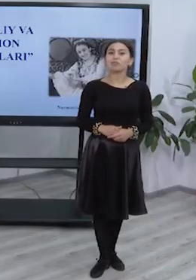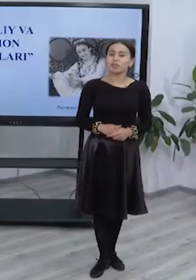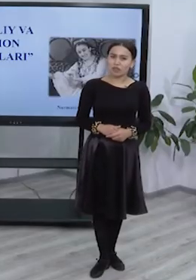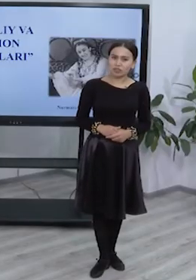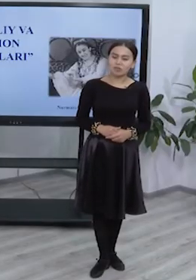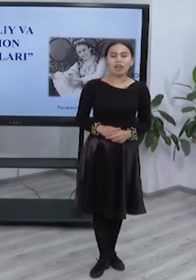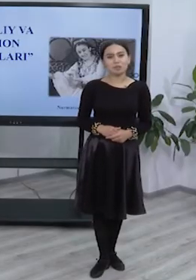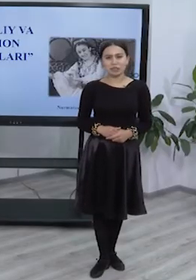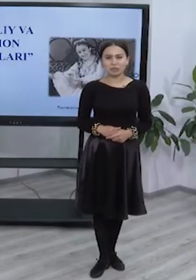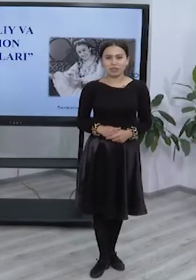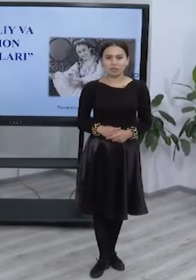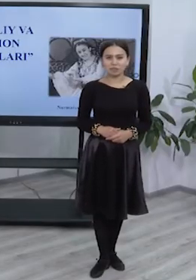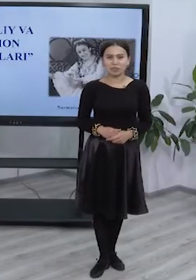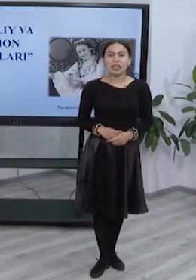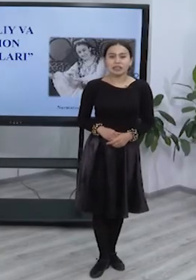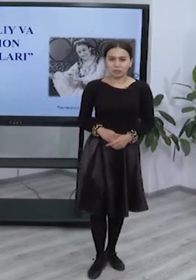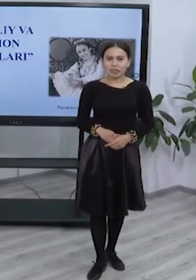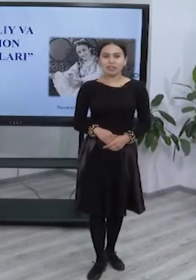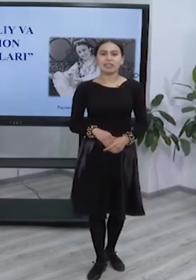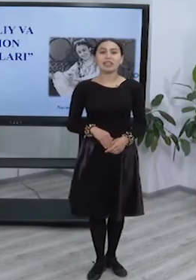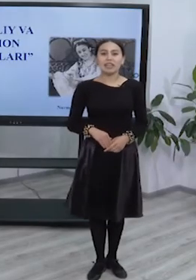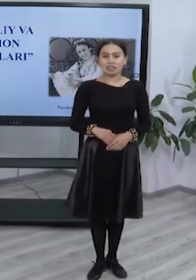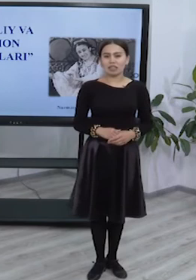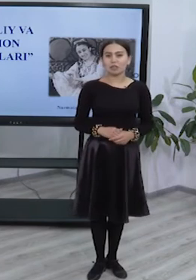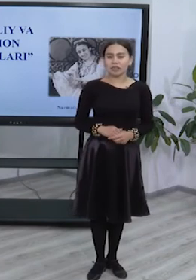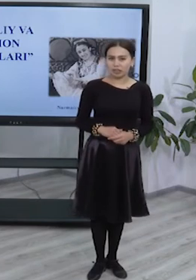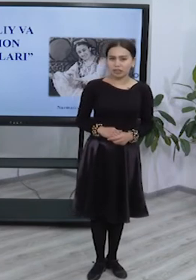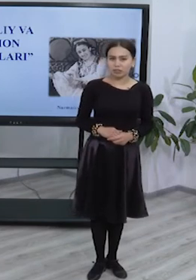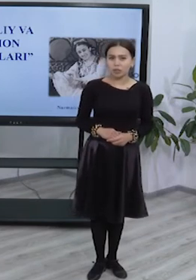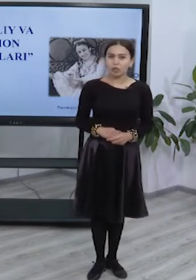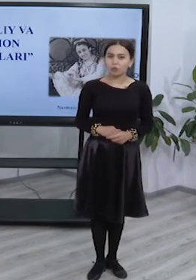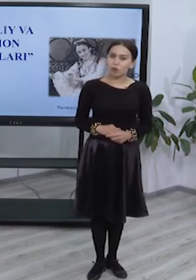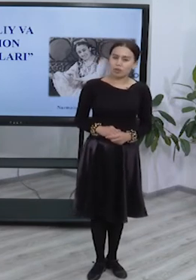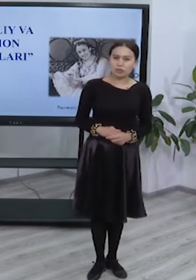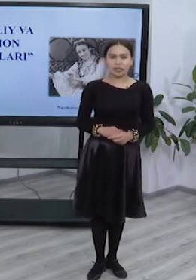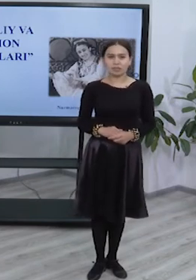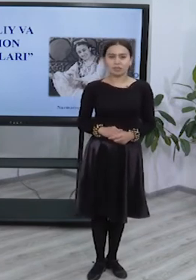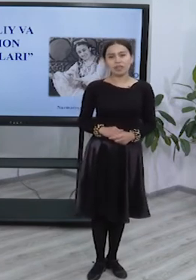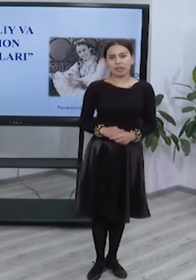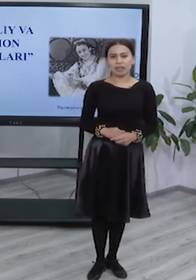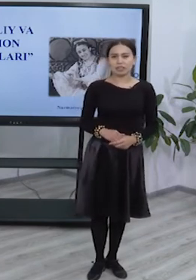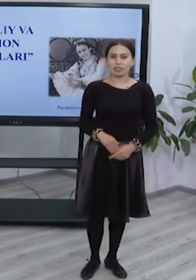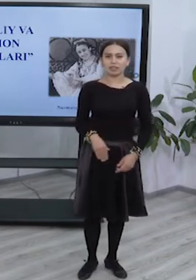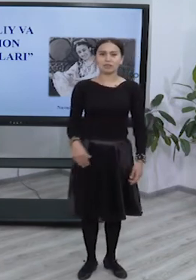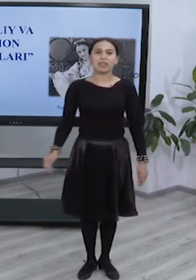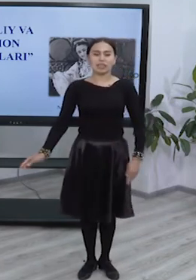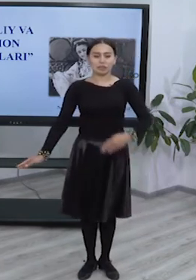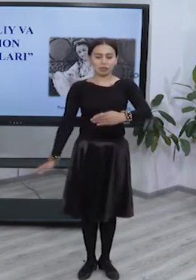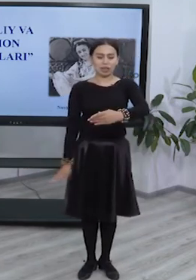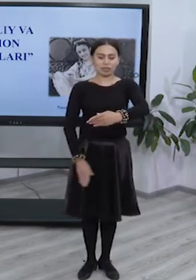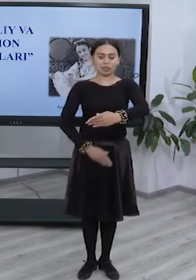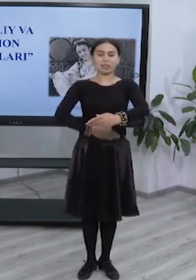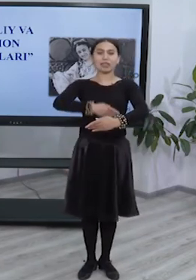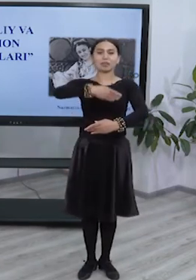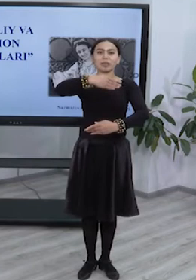xayrlashadigan vaqtimiz ham yetib keldi. Demak, sizlar bilan keling Buxorocha ta'zim bilan xayrlashsak.